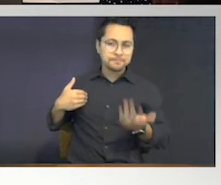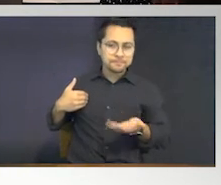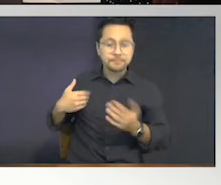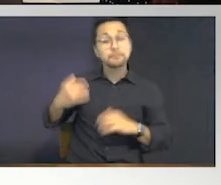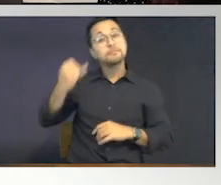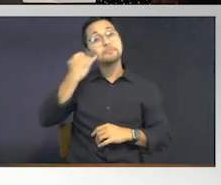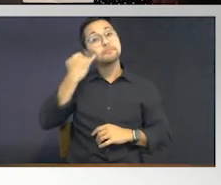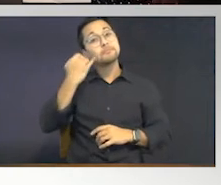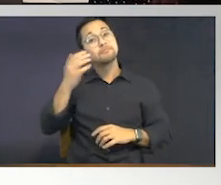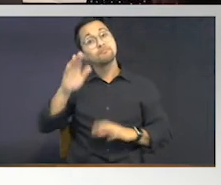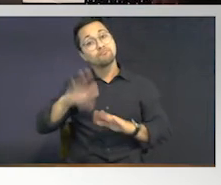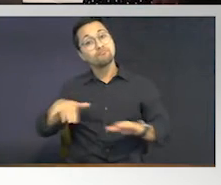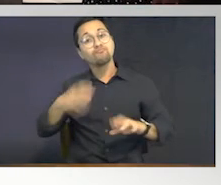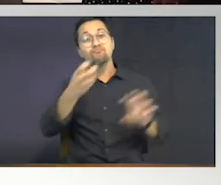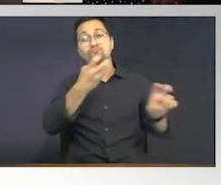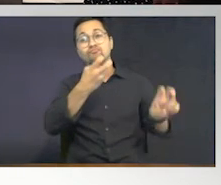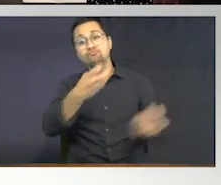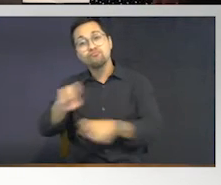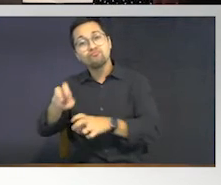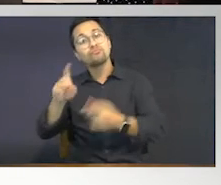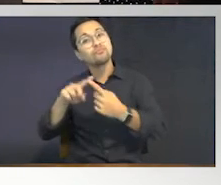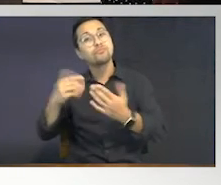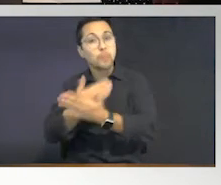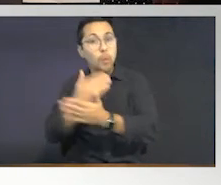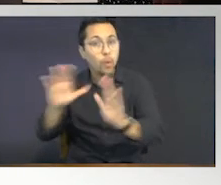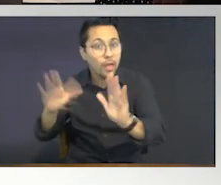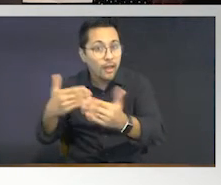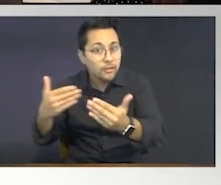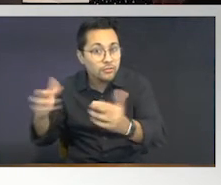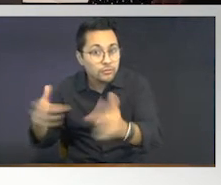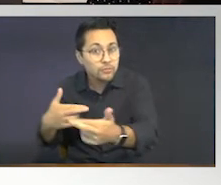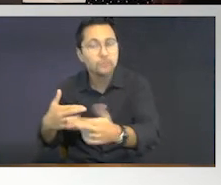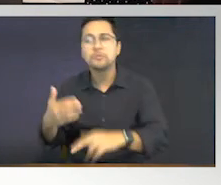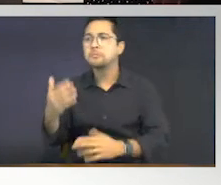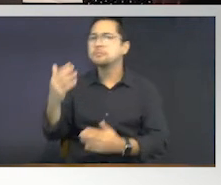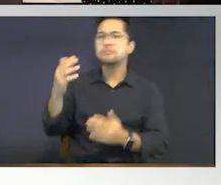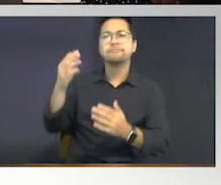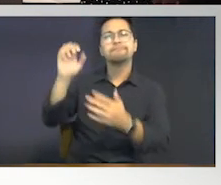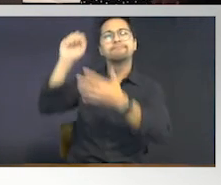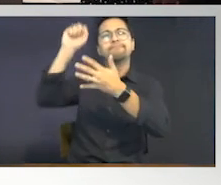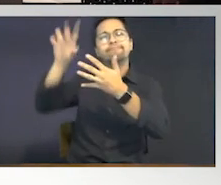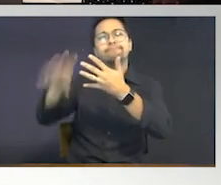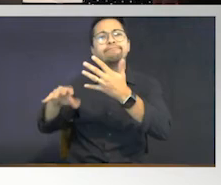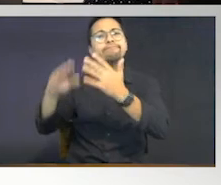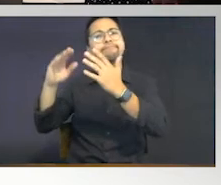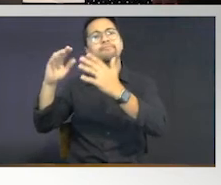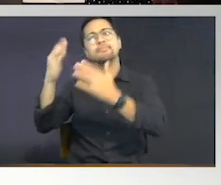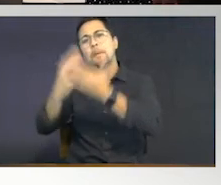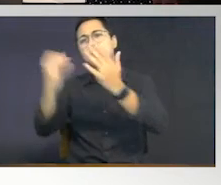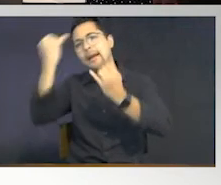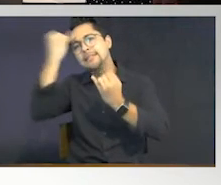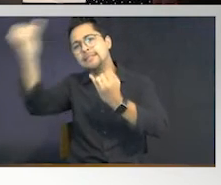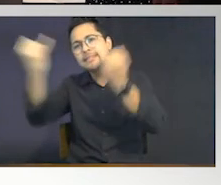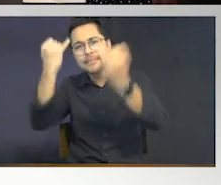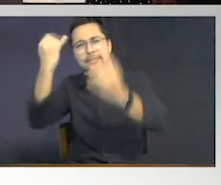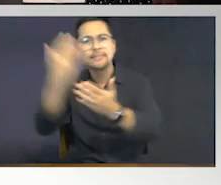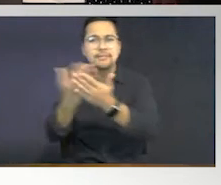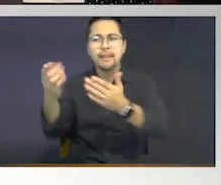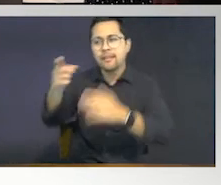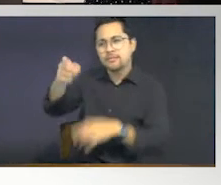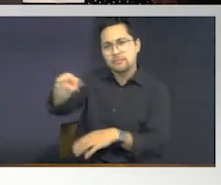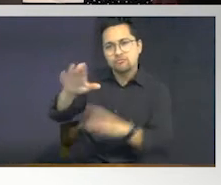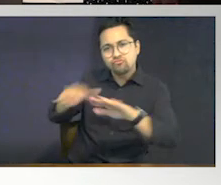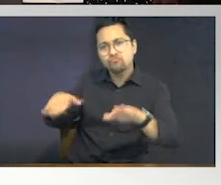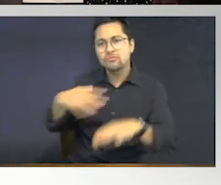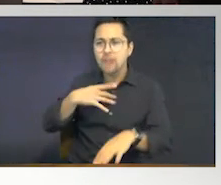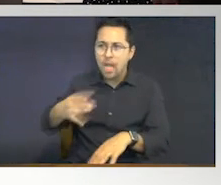if a child's transitioning into a new classroom, to give the teacher some ideas of the things that they like, the things they don't like, just